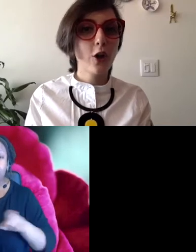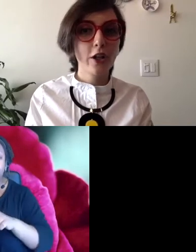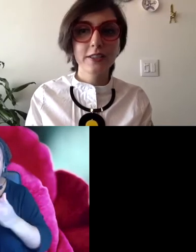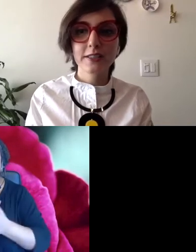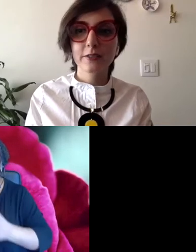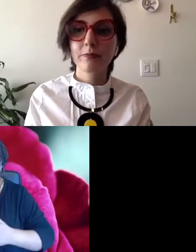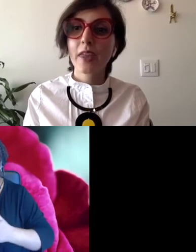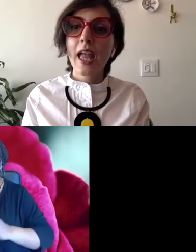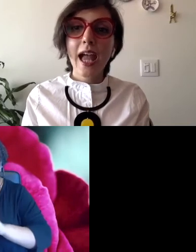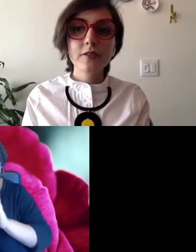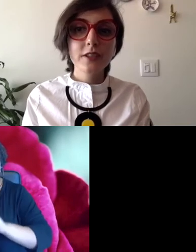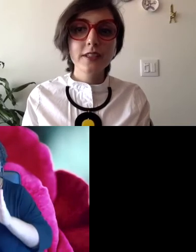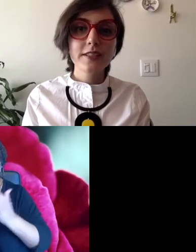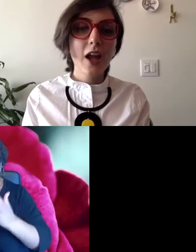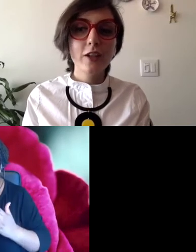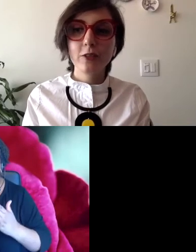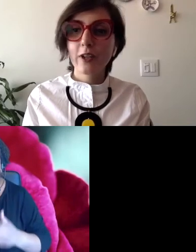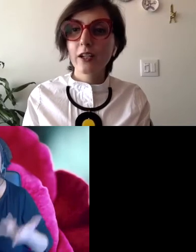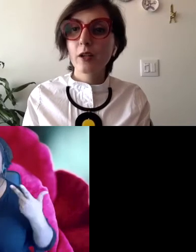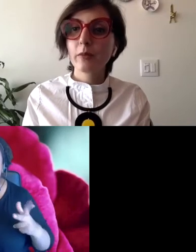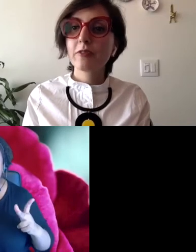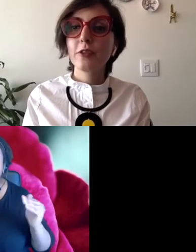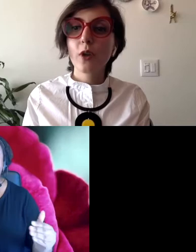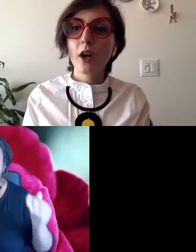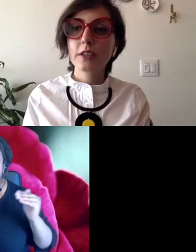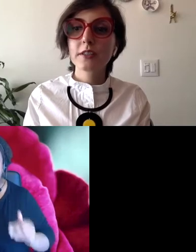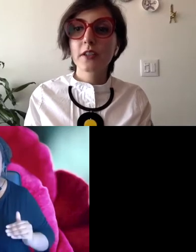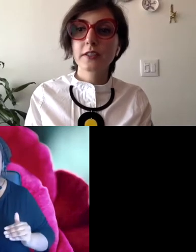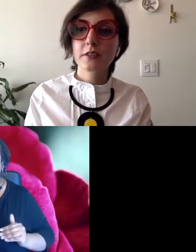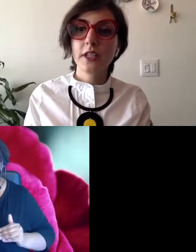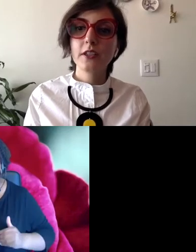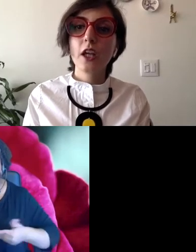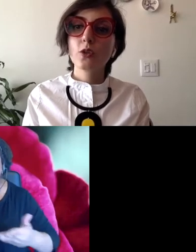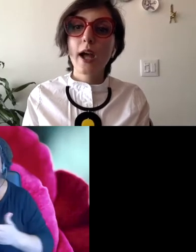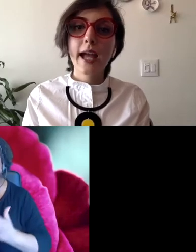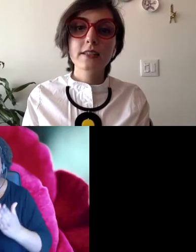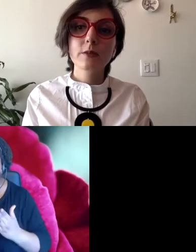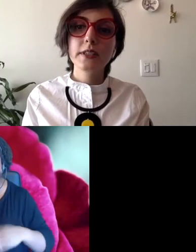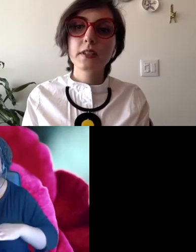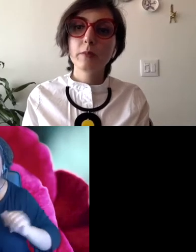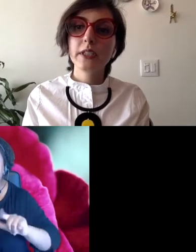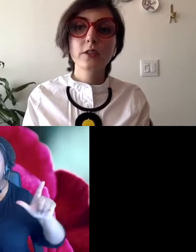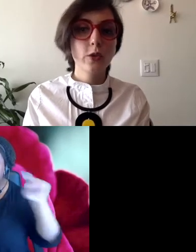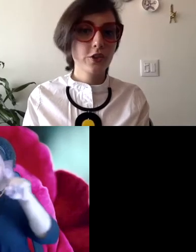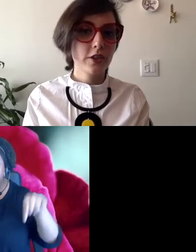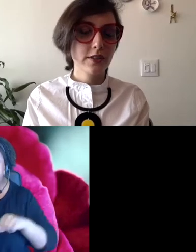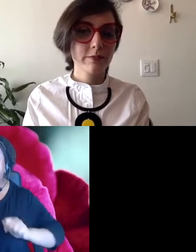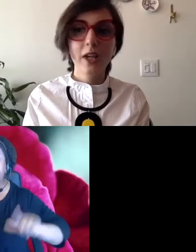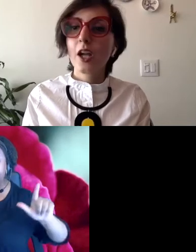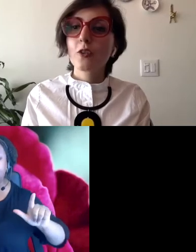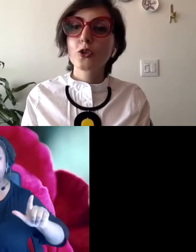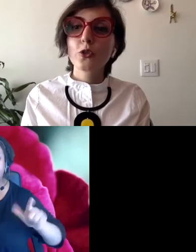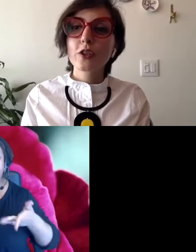requirements for artists. After this, I will welcome a few artists on the screen to ask pre-submitted